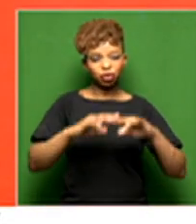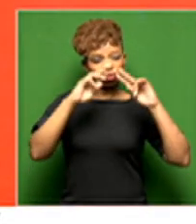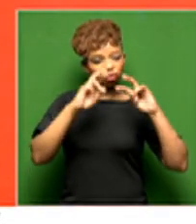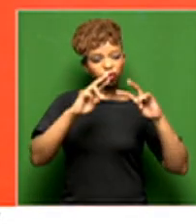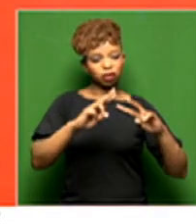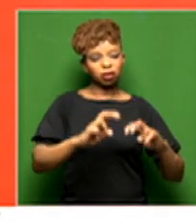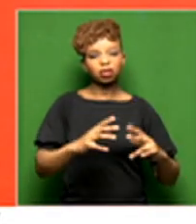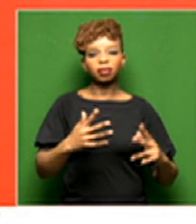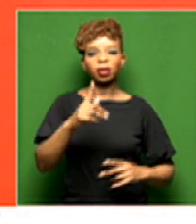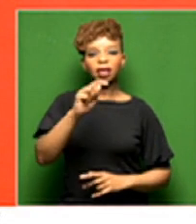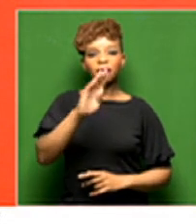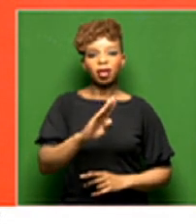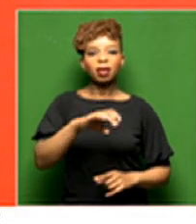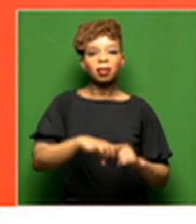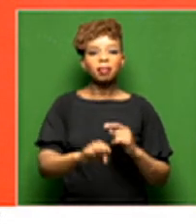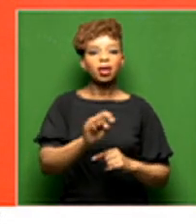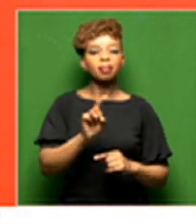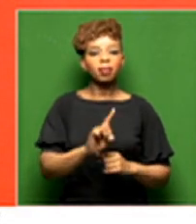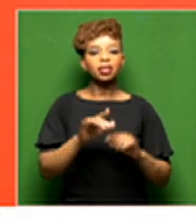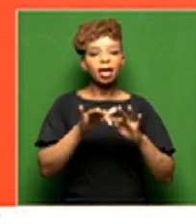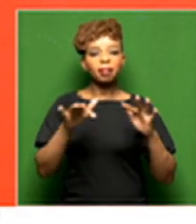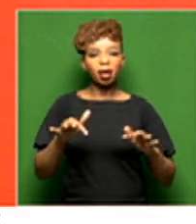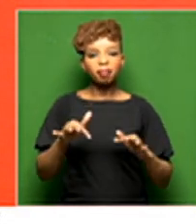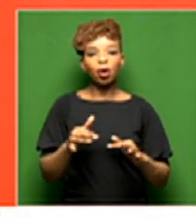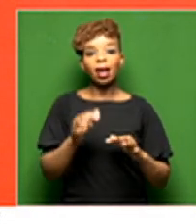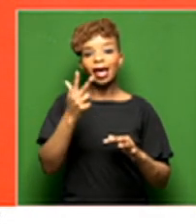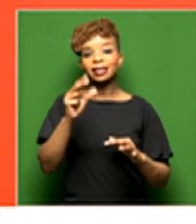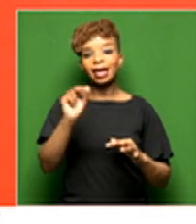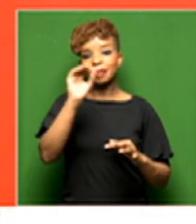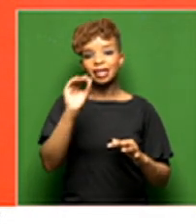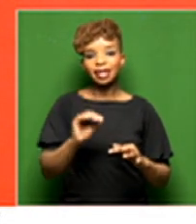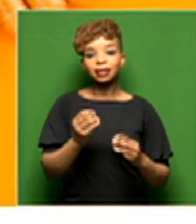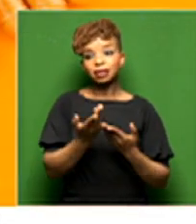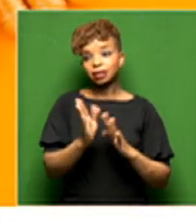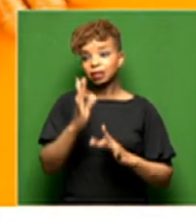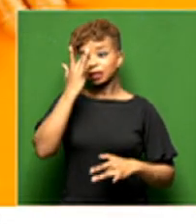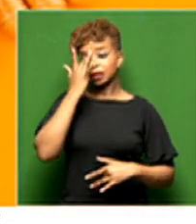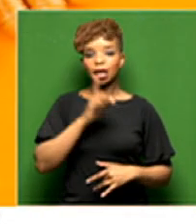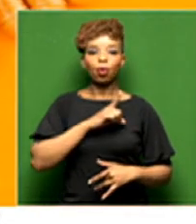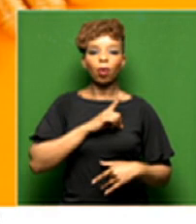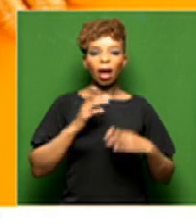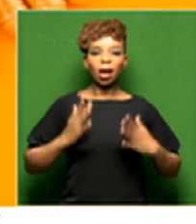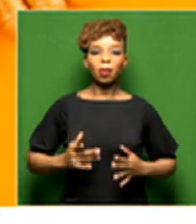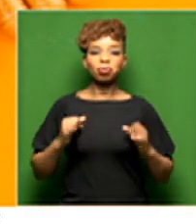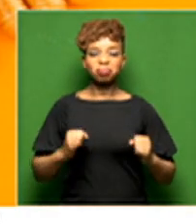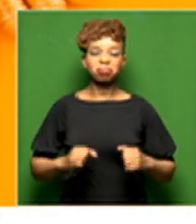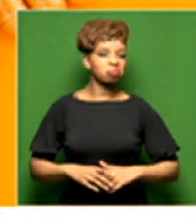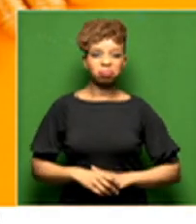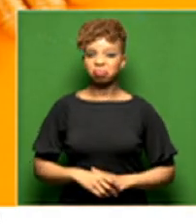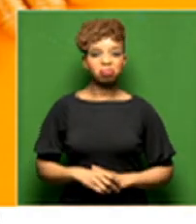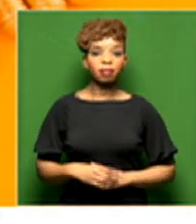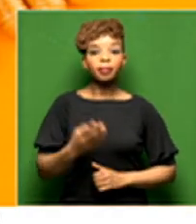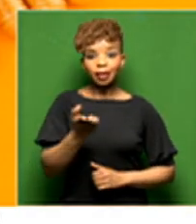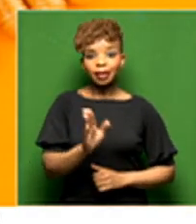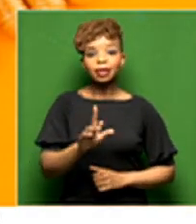patients demonstrated that up to 80% of them were vitamin D deficient. So these are basic vitamins and minerals that have to be addressed if we want to